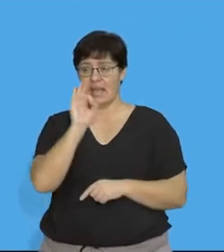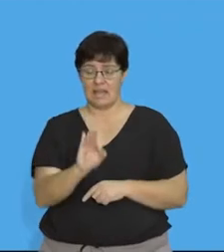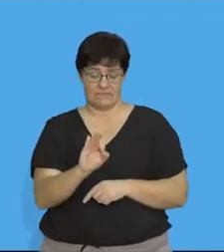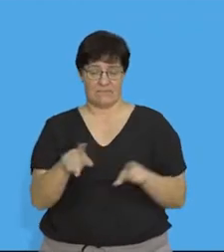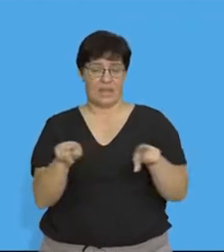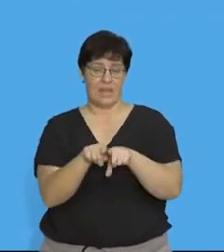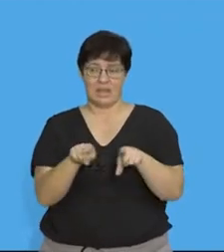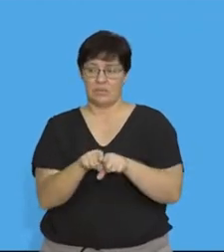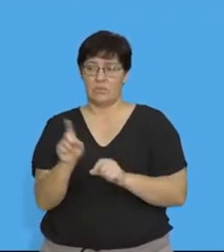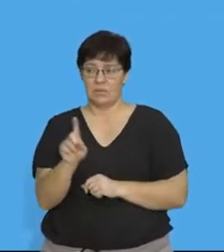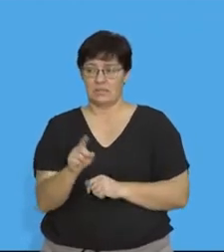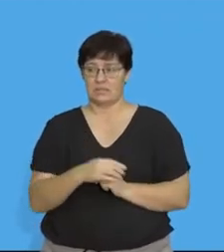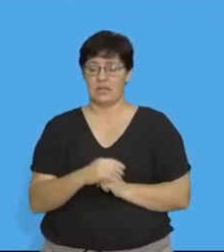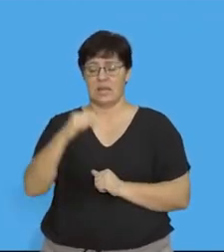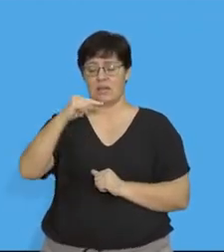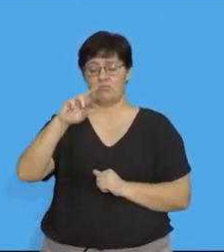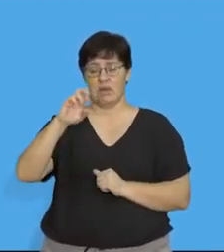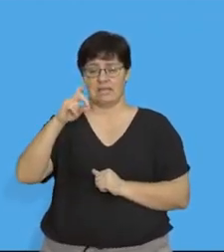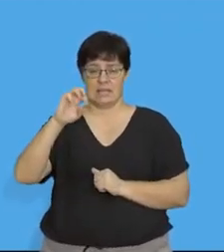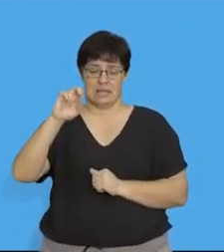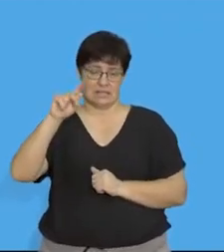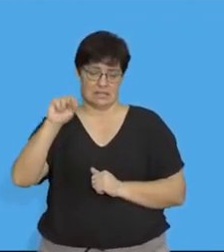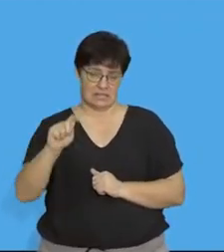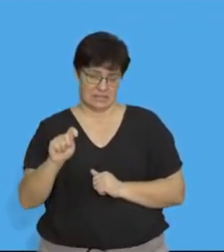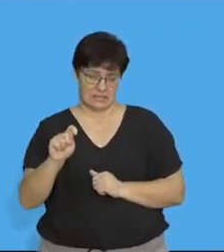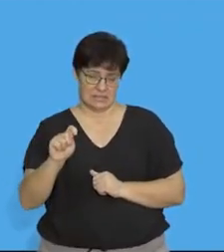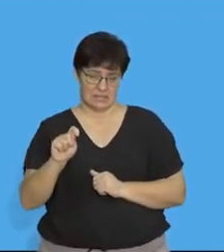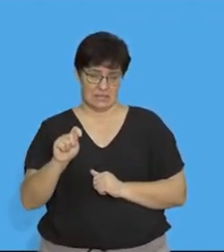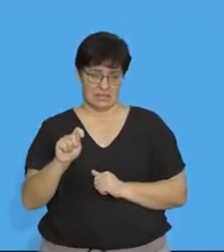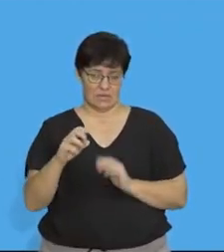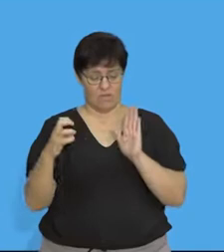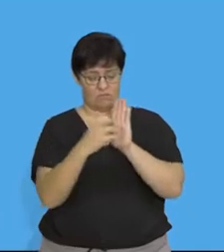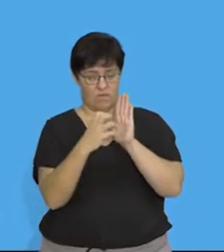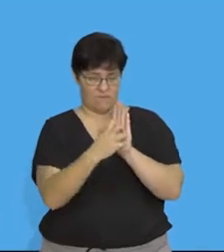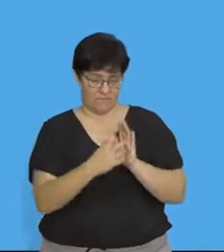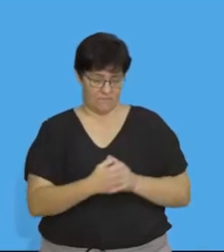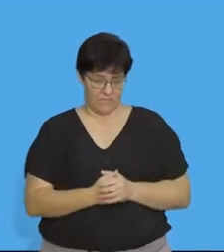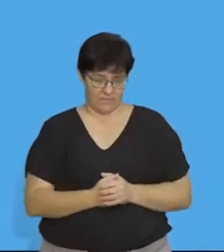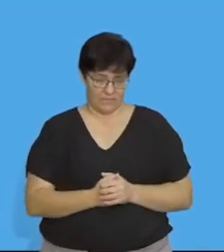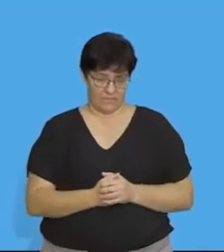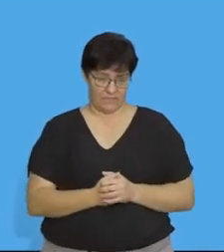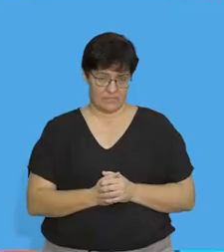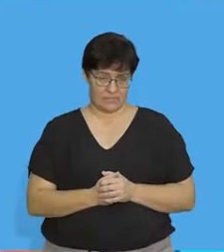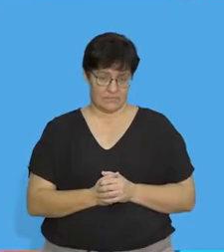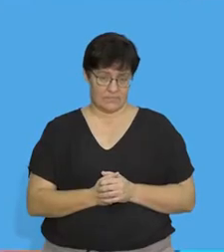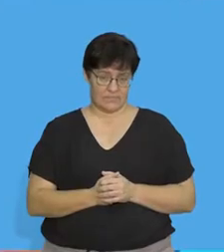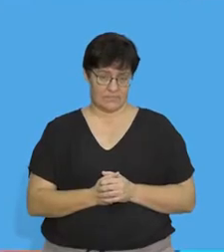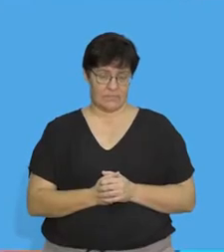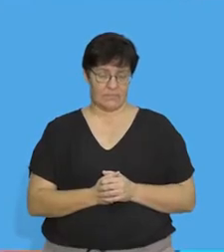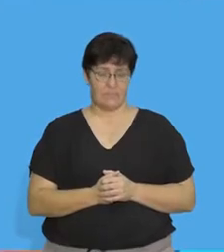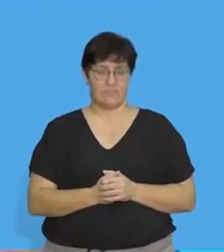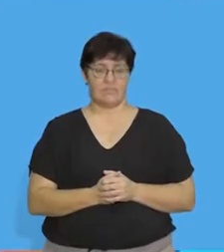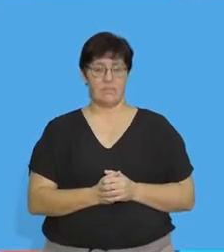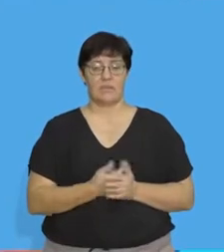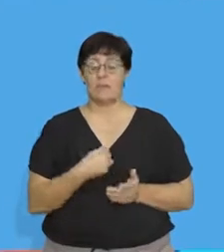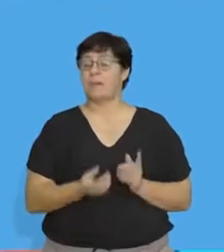the gradient of the graph if we were to take these values and plot them. And if we